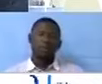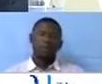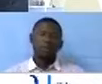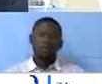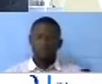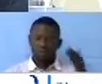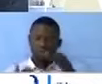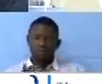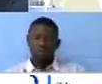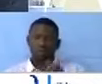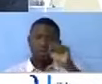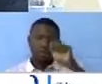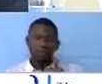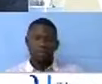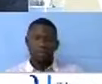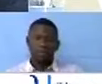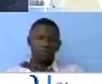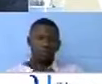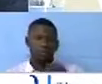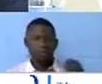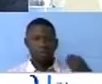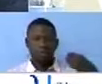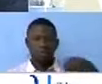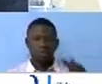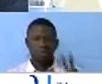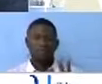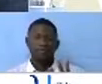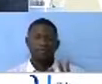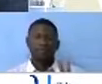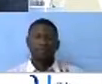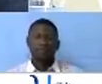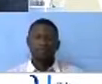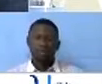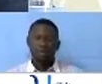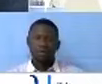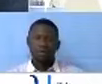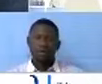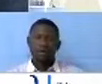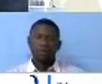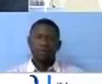to April 2012. You have